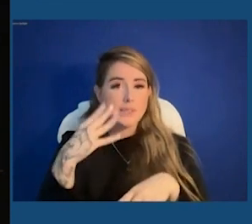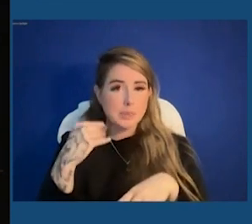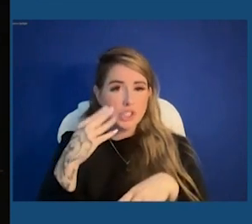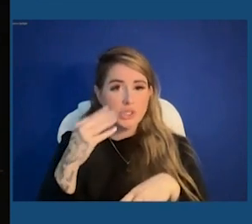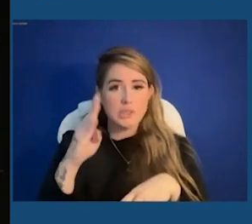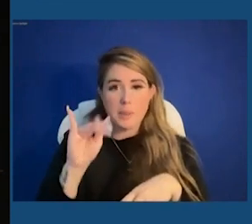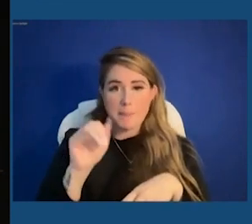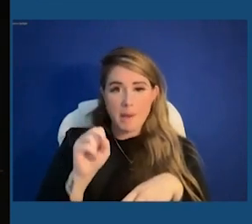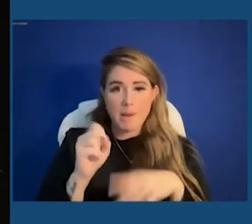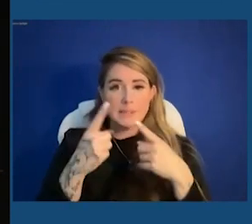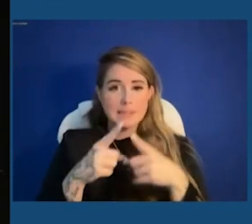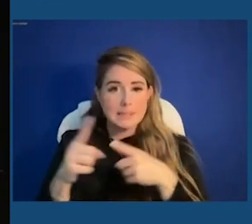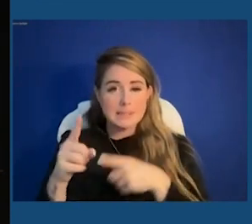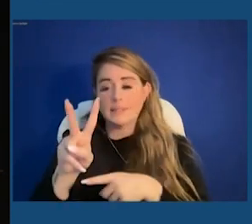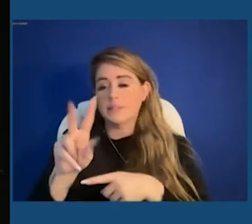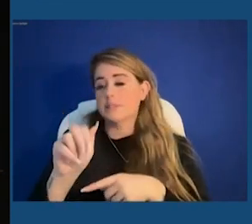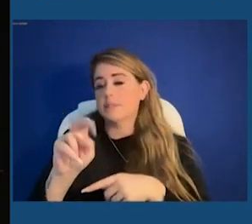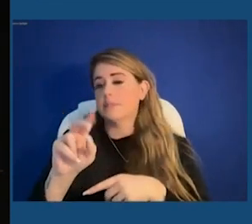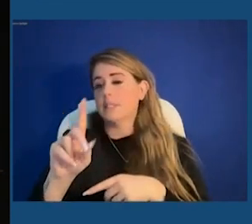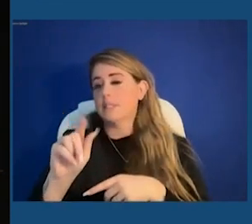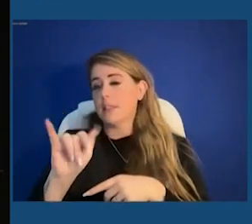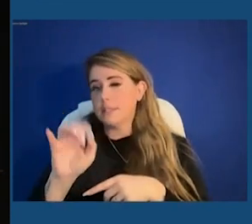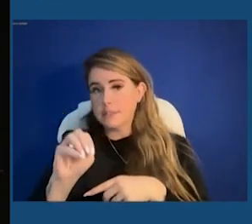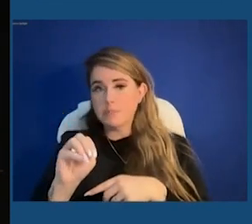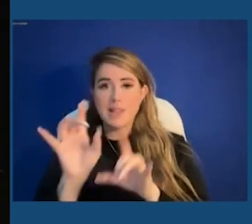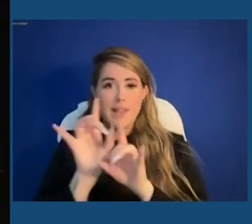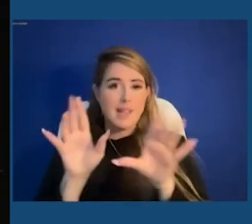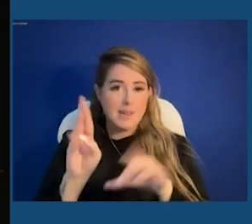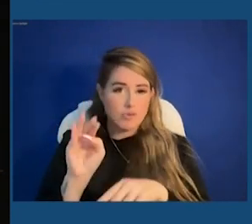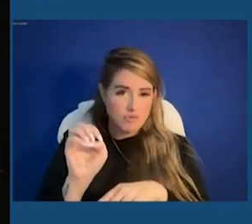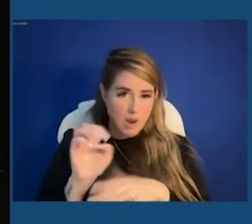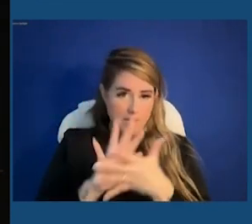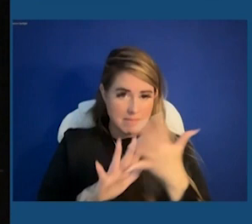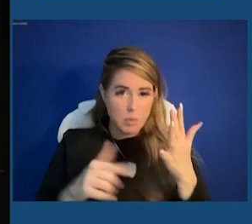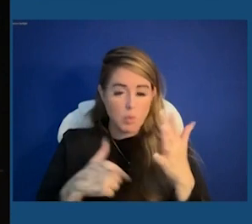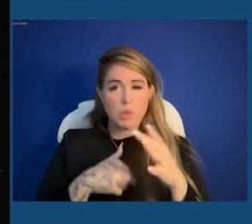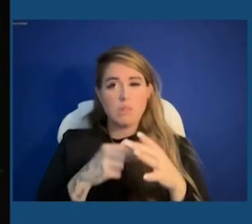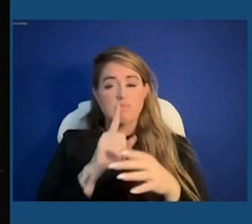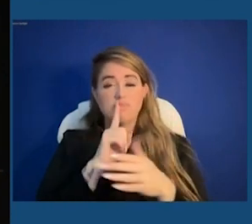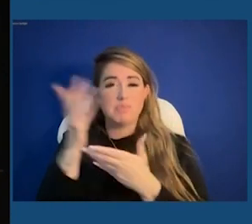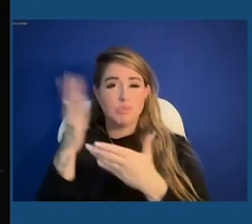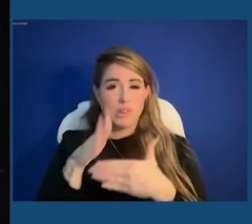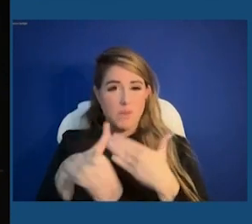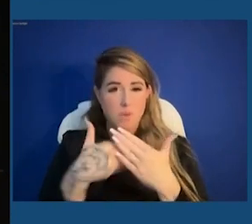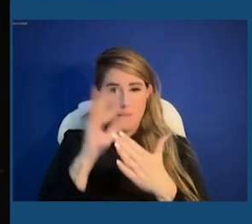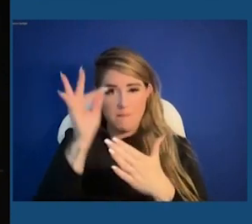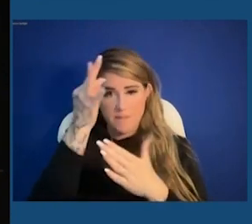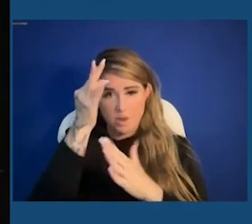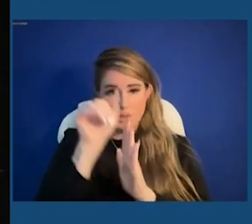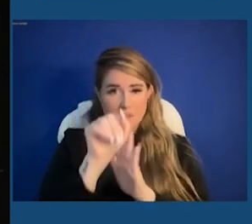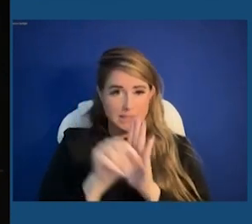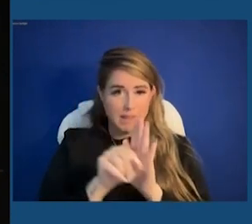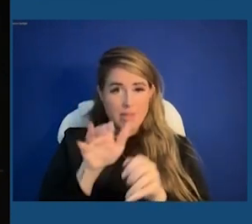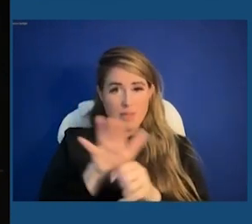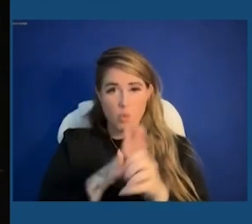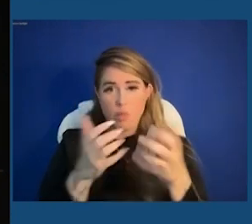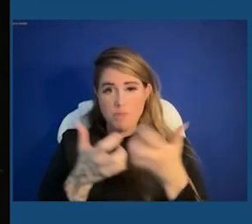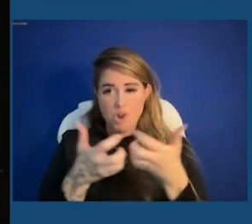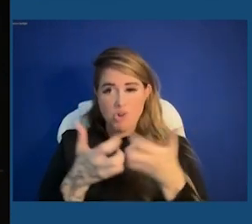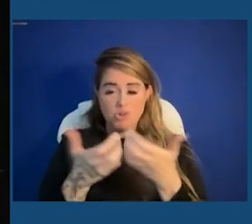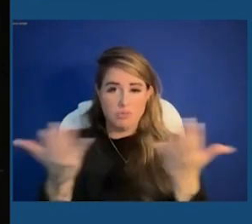incidents, vandalism, hate crimes that have happened, we actually bring in all of our federal, our state, our local partners